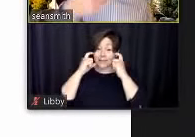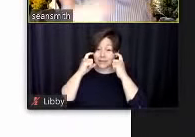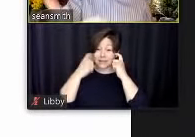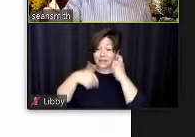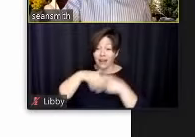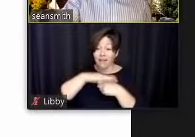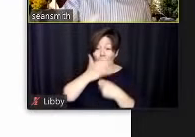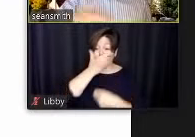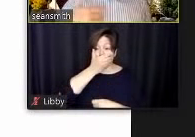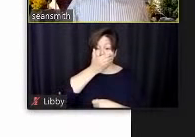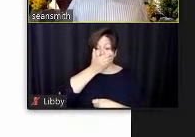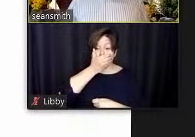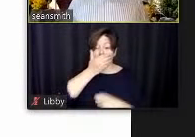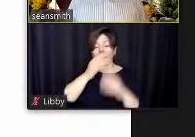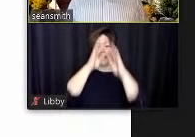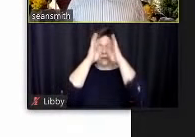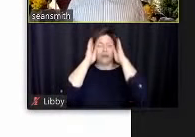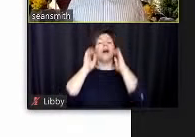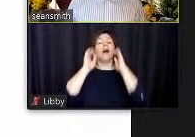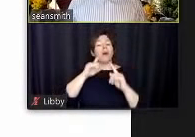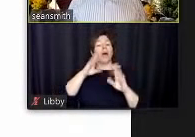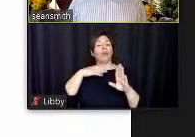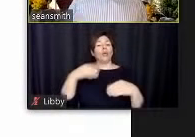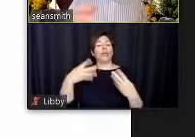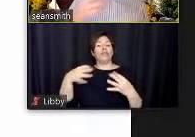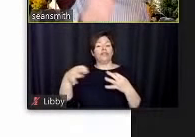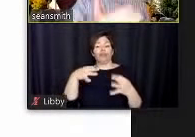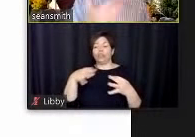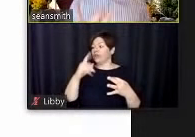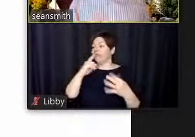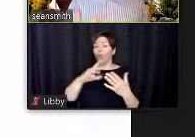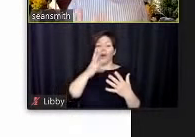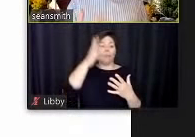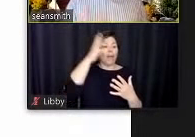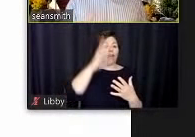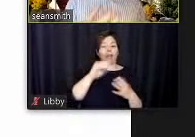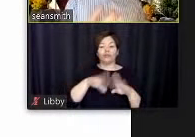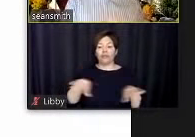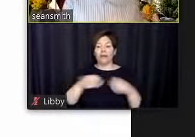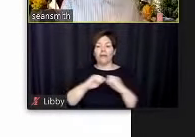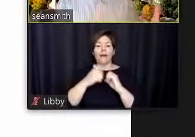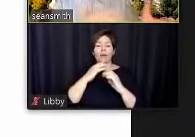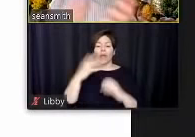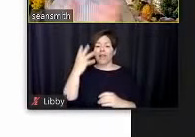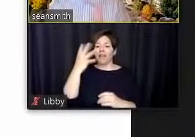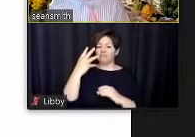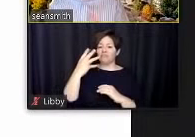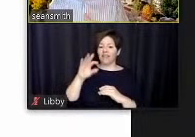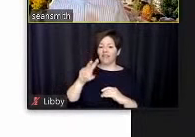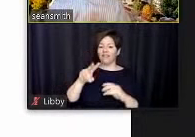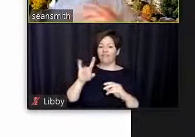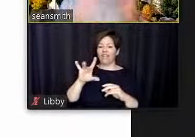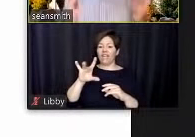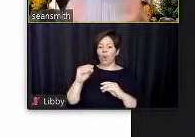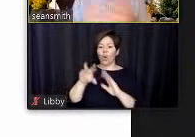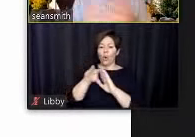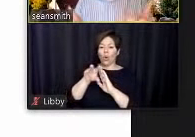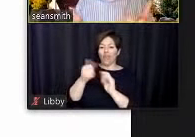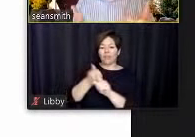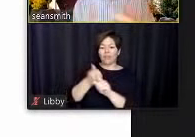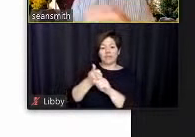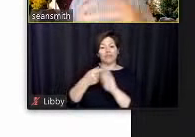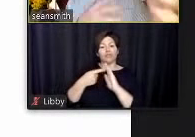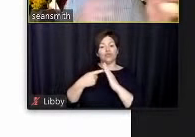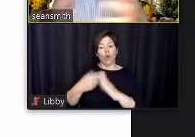give direction to the child and to the parent and how they can videotape themselves to show their progress. So there's a